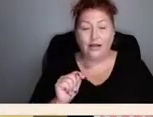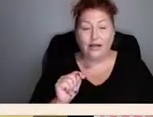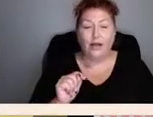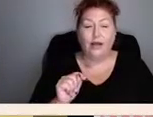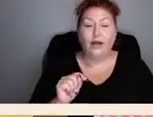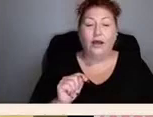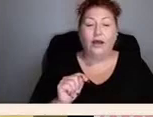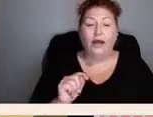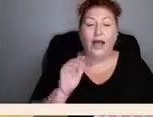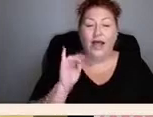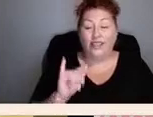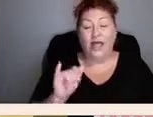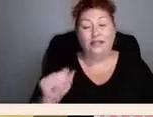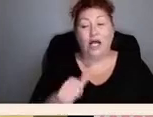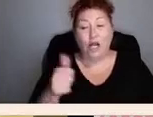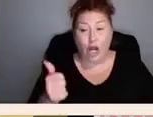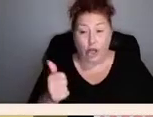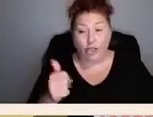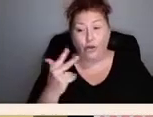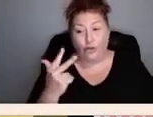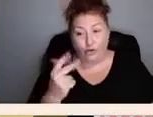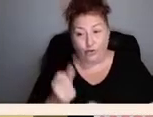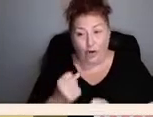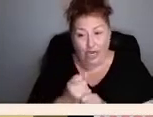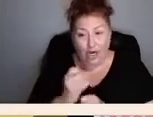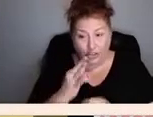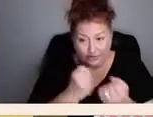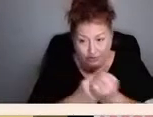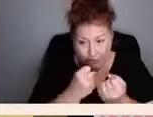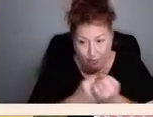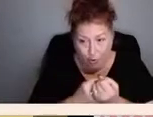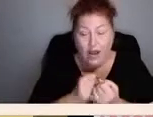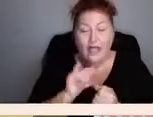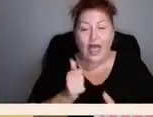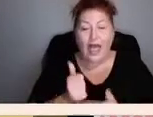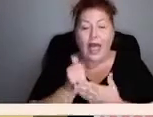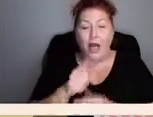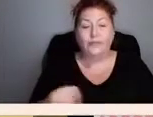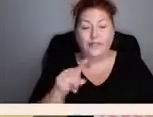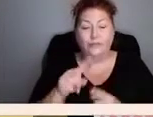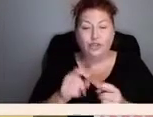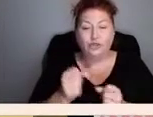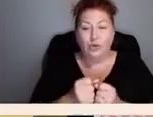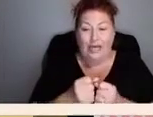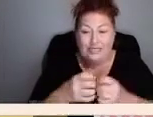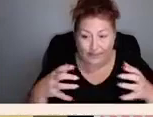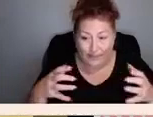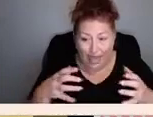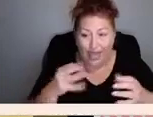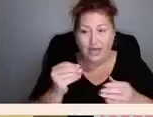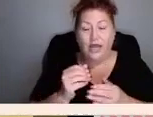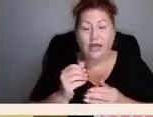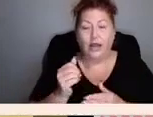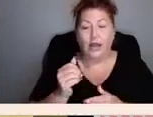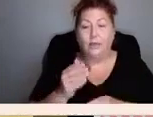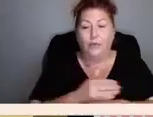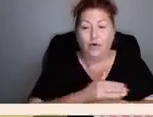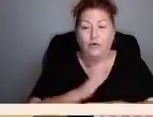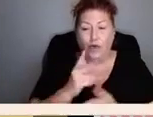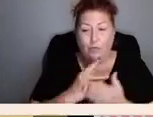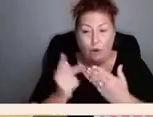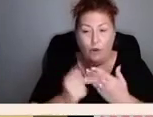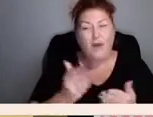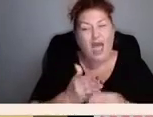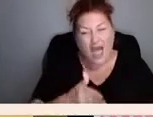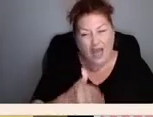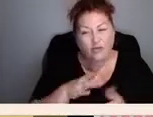is another 3 years of support that helps them to expand and improve their program after they've learned